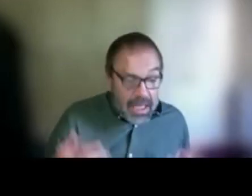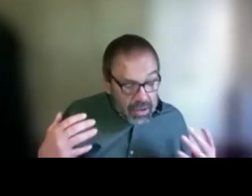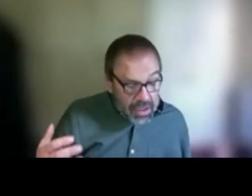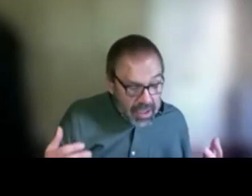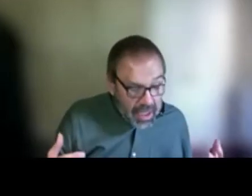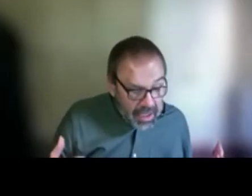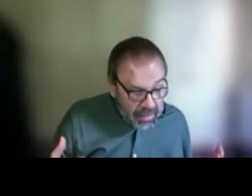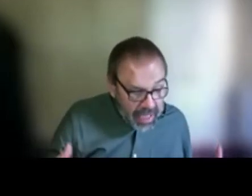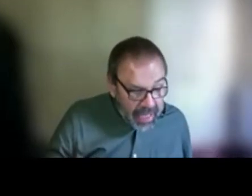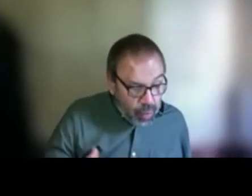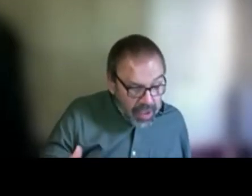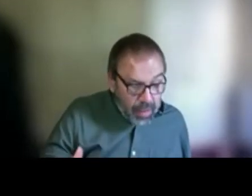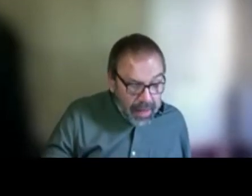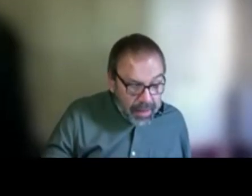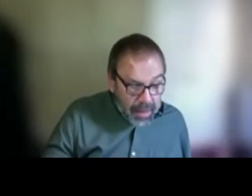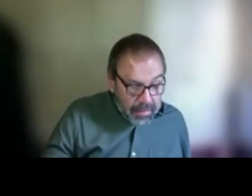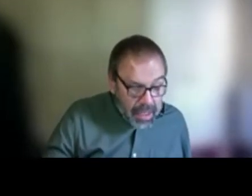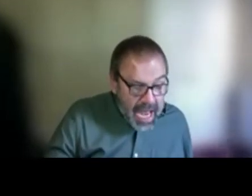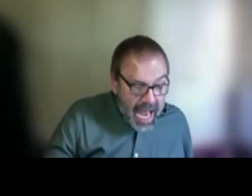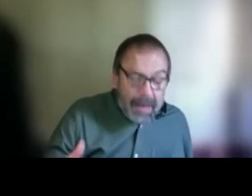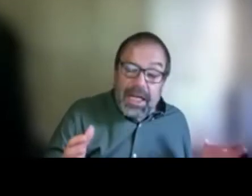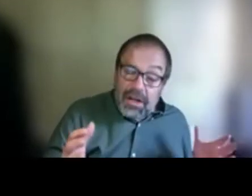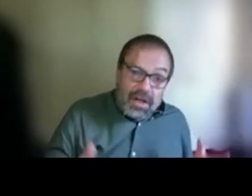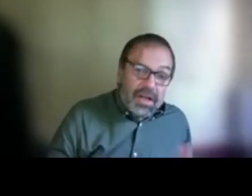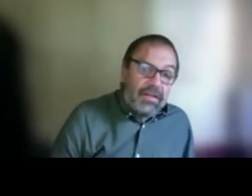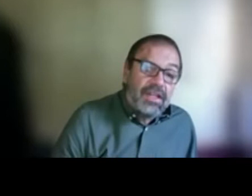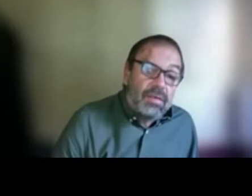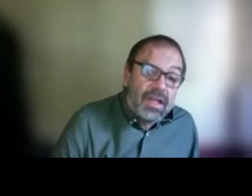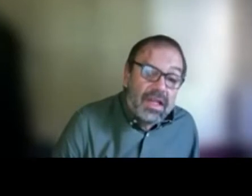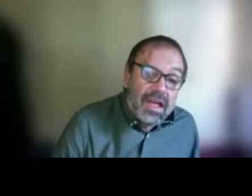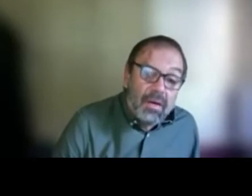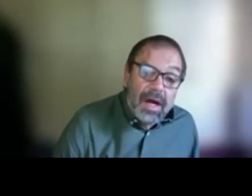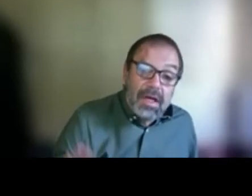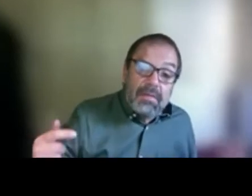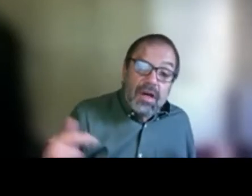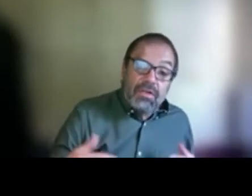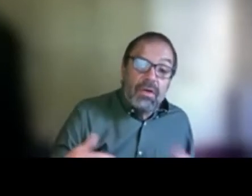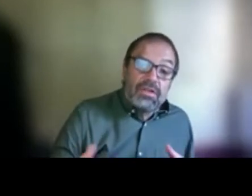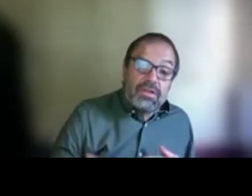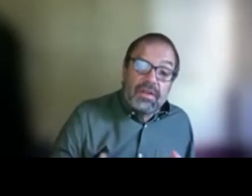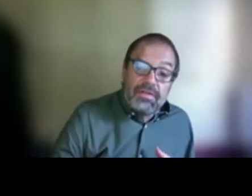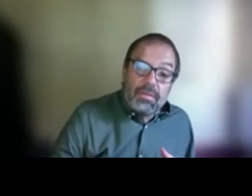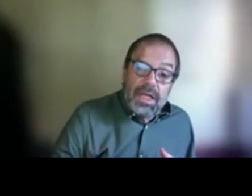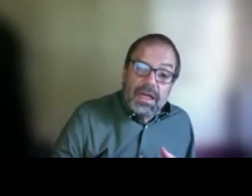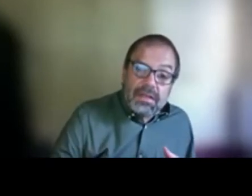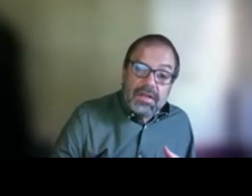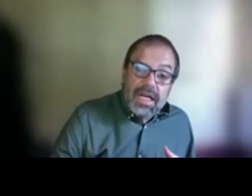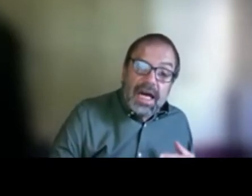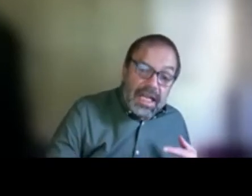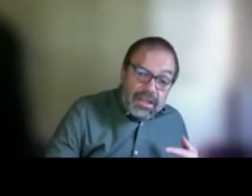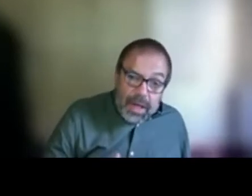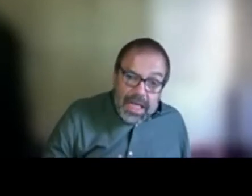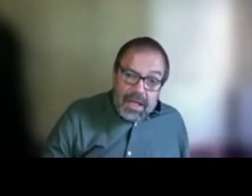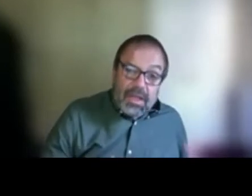we can look at that we have one aquarium and we can look at the fish within the aquarium through lots of different windows.